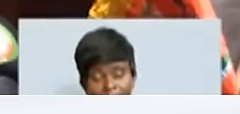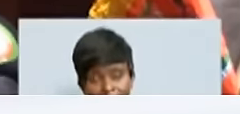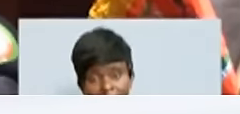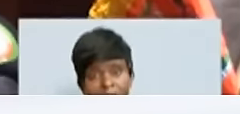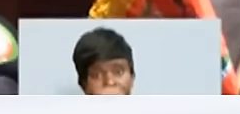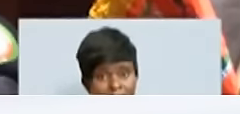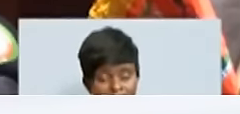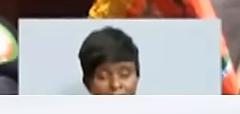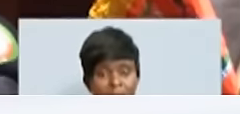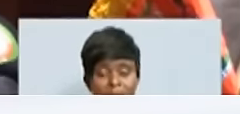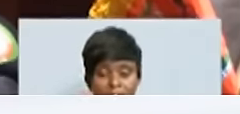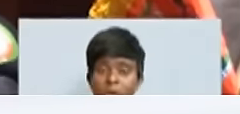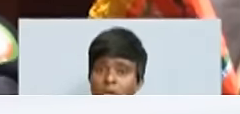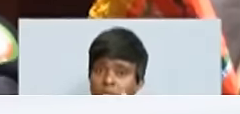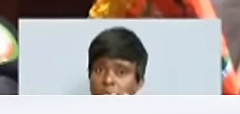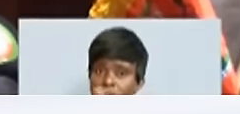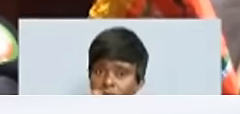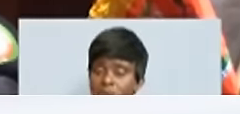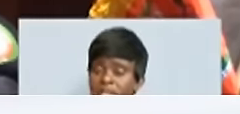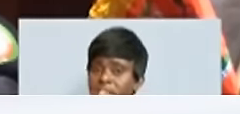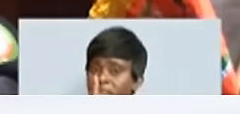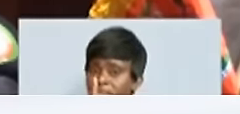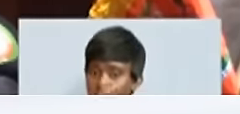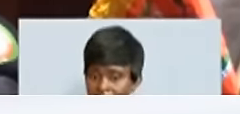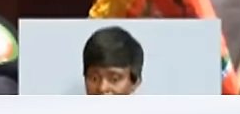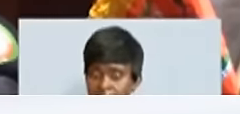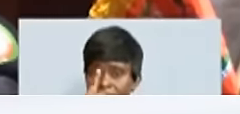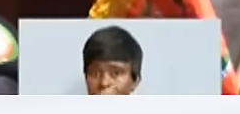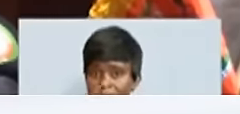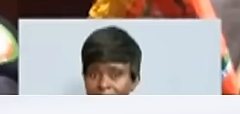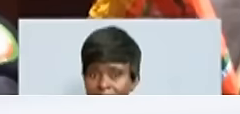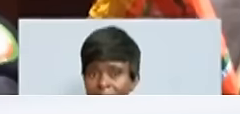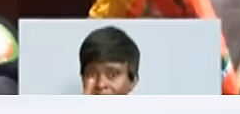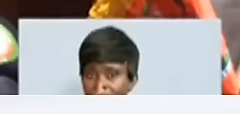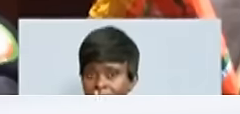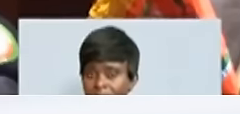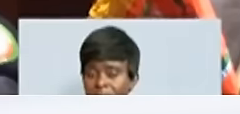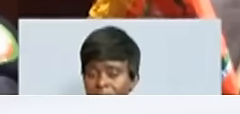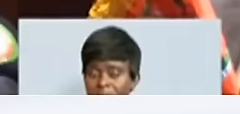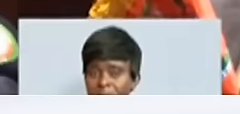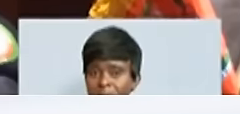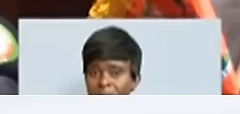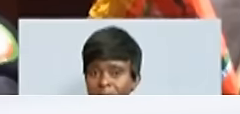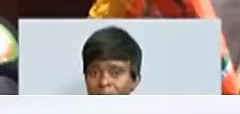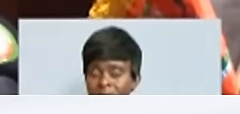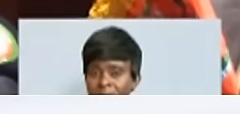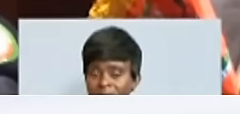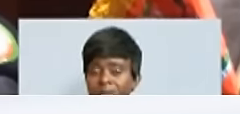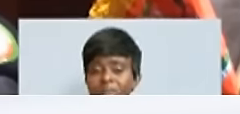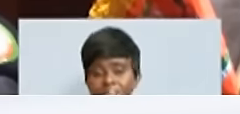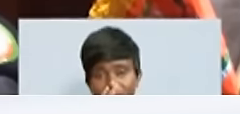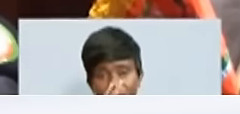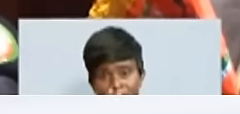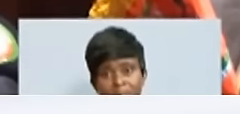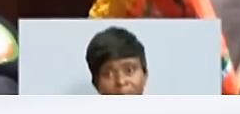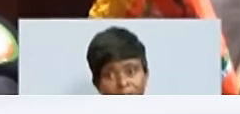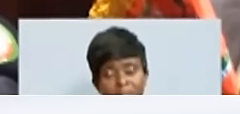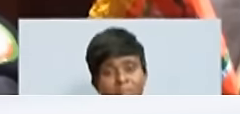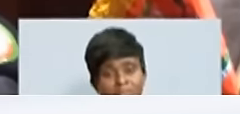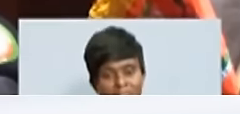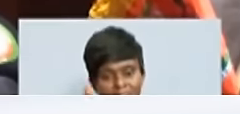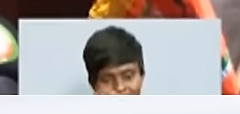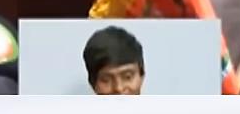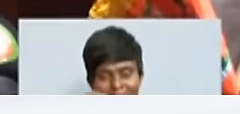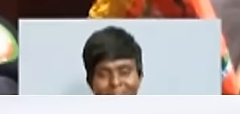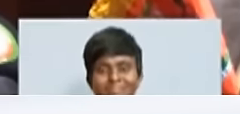our nation, in line with our motto of One Zambia, One Nation, we see it as an